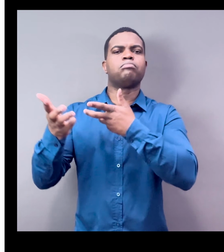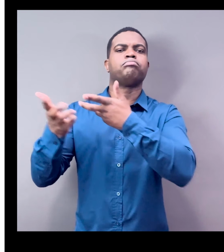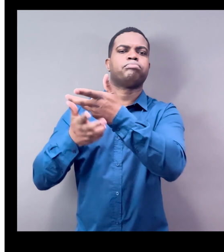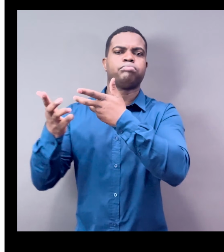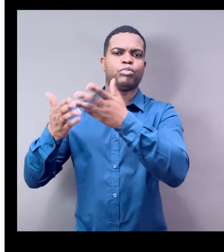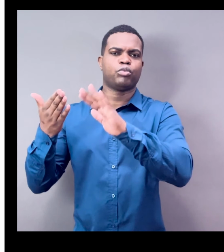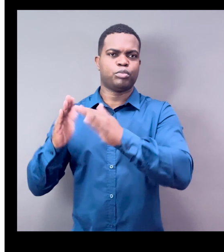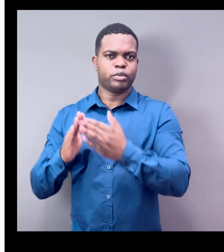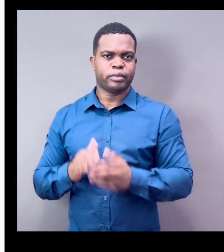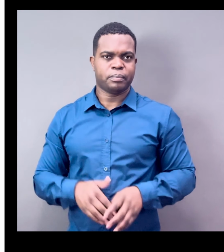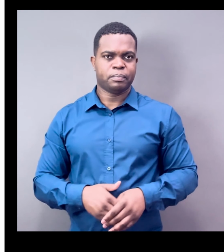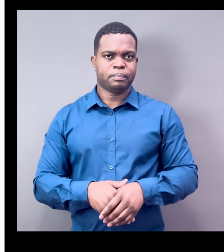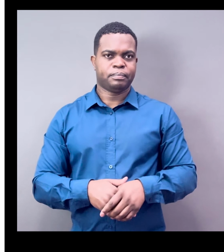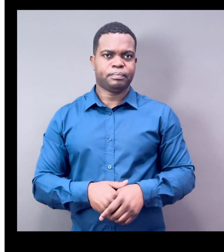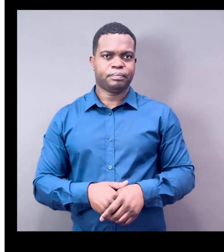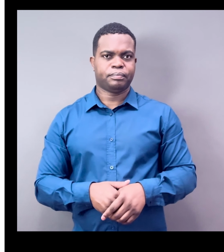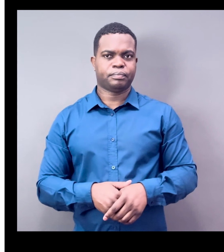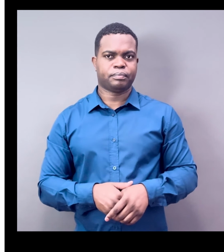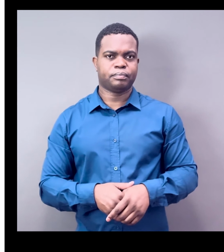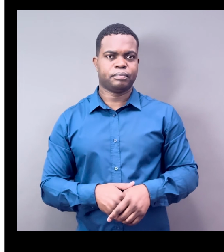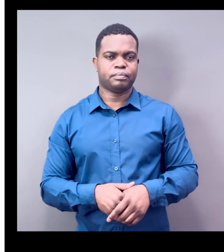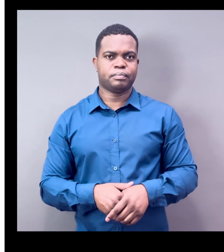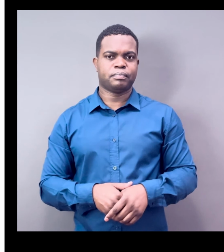even get to